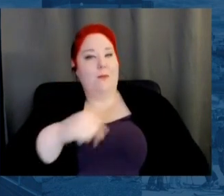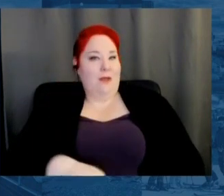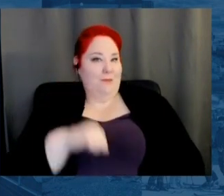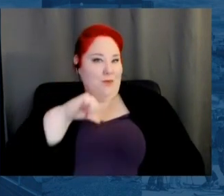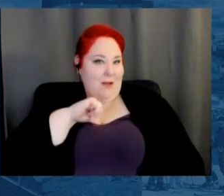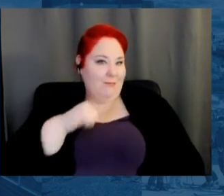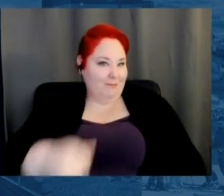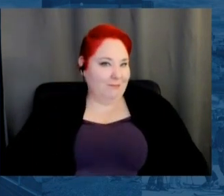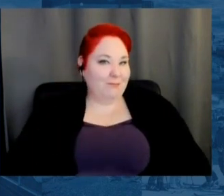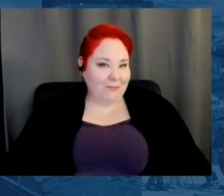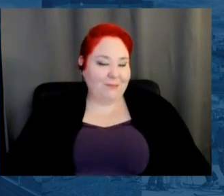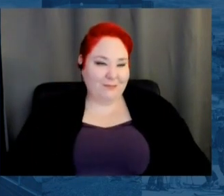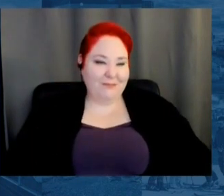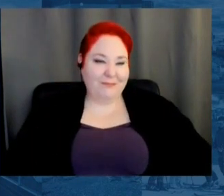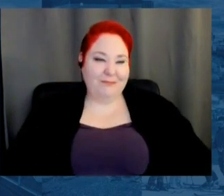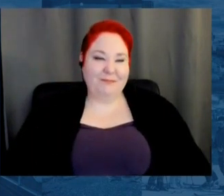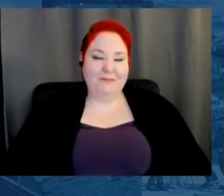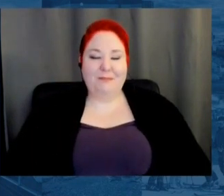acknowledge that.